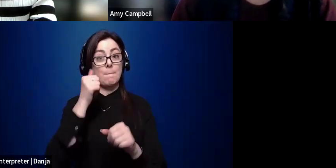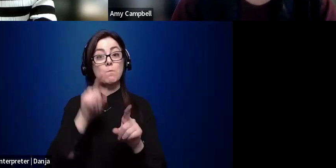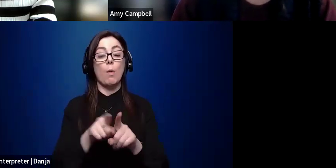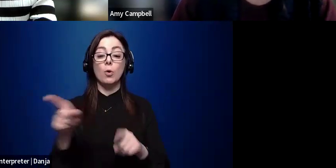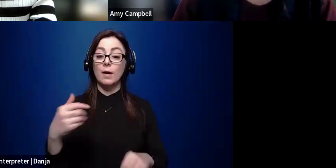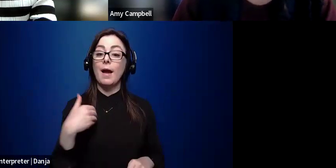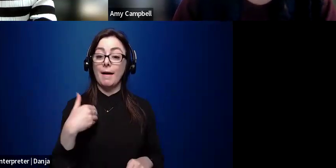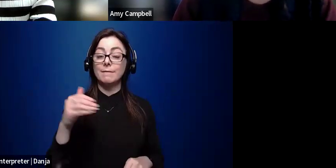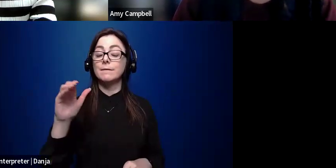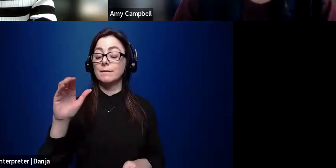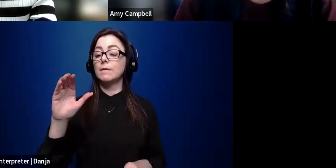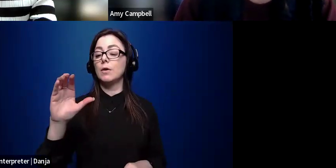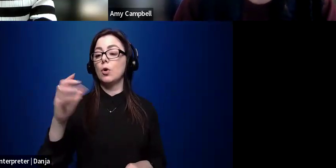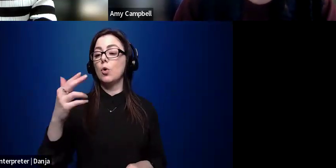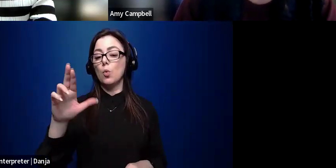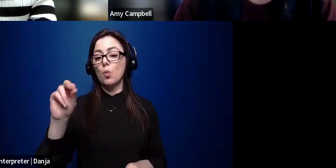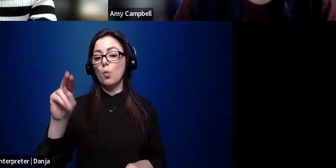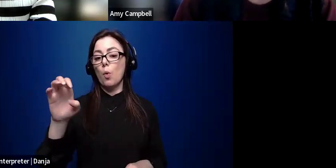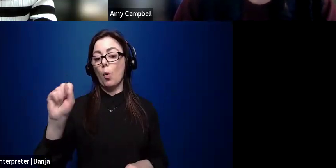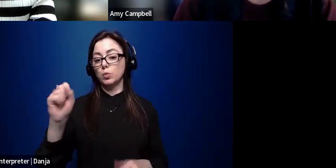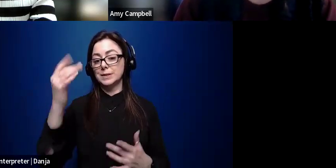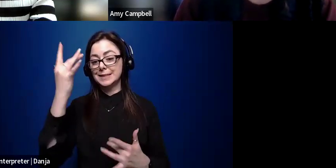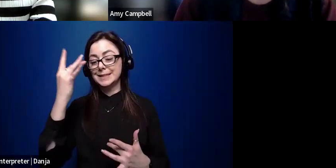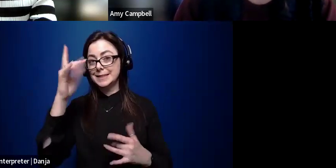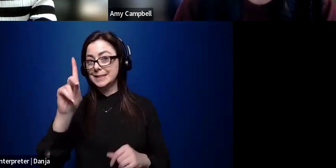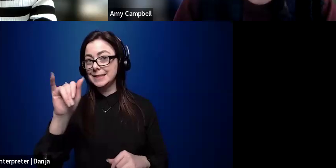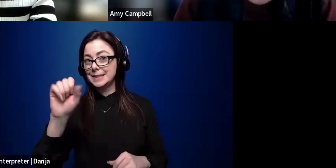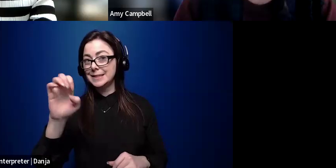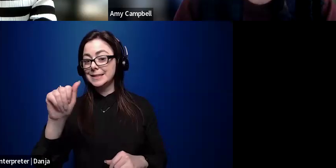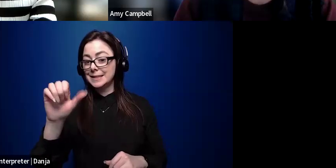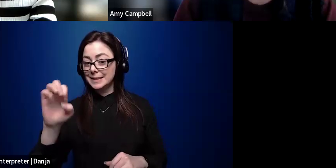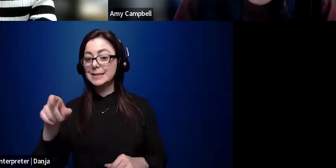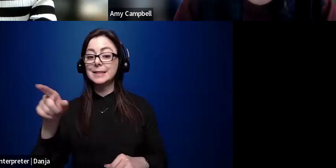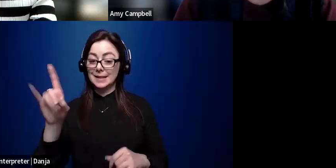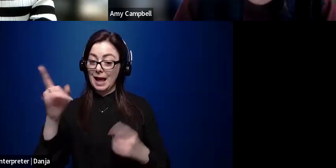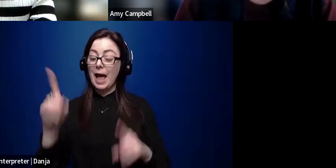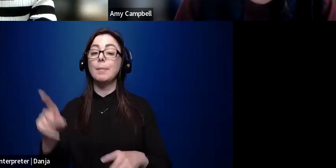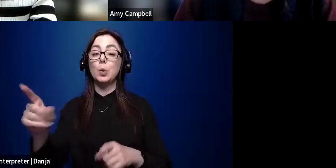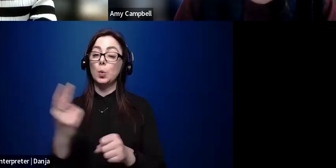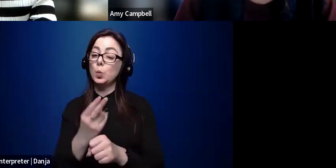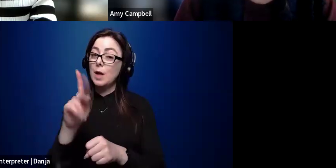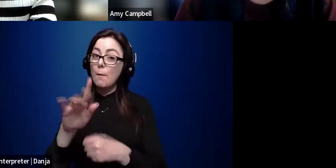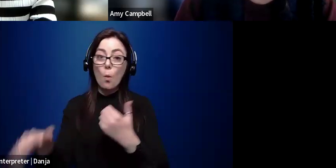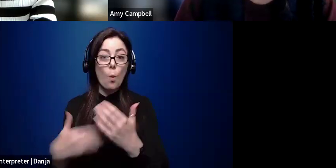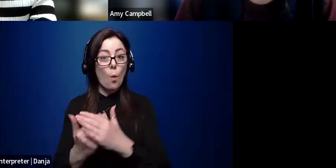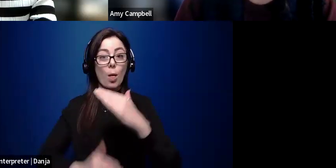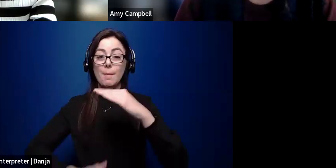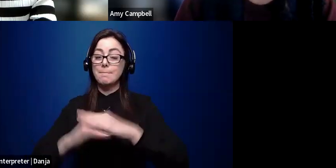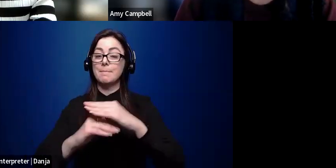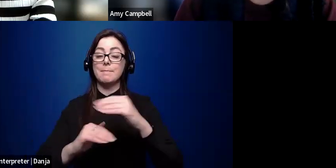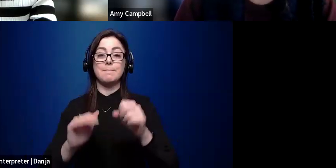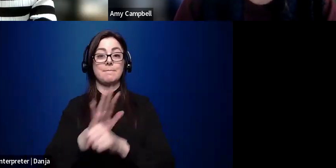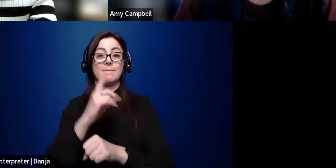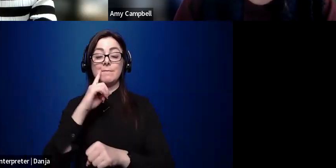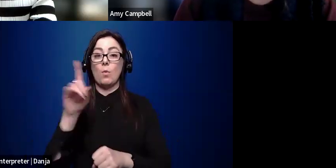has great private insurance and had to get another insurance policy, which was not easy for him. So,